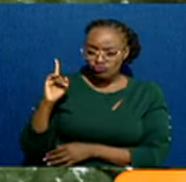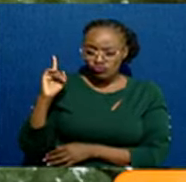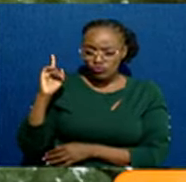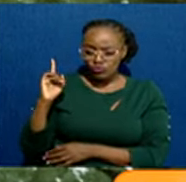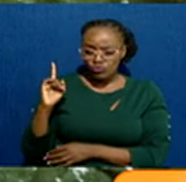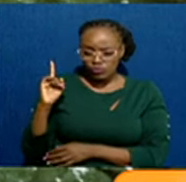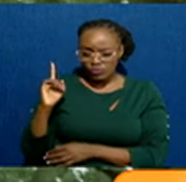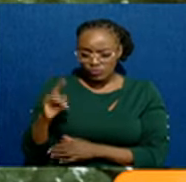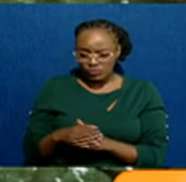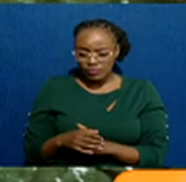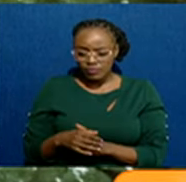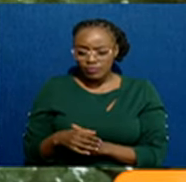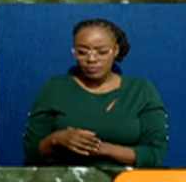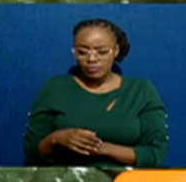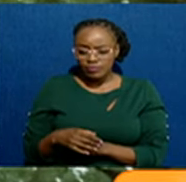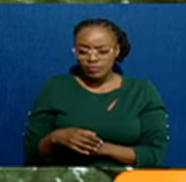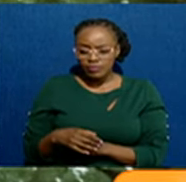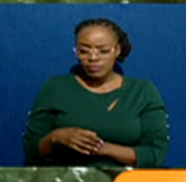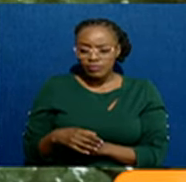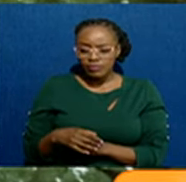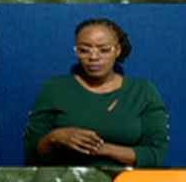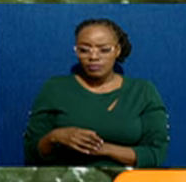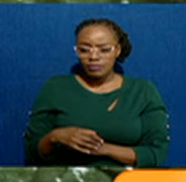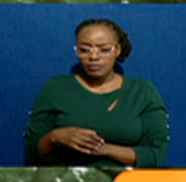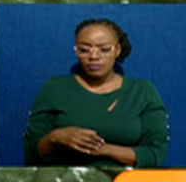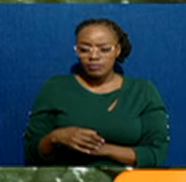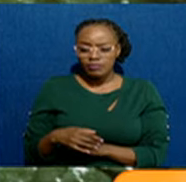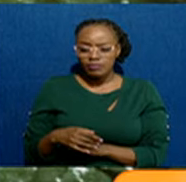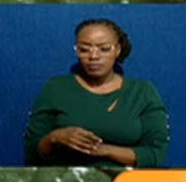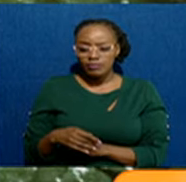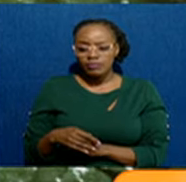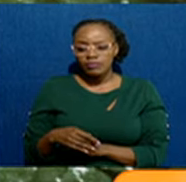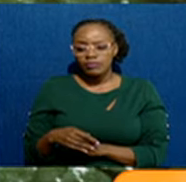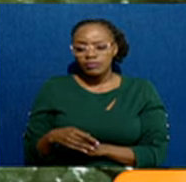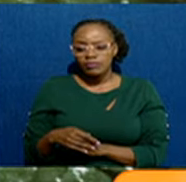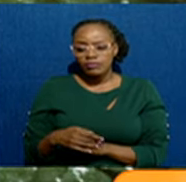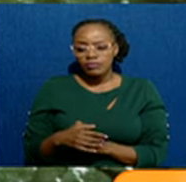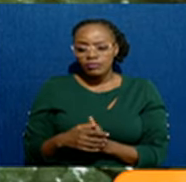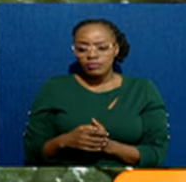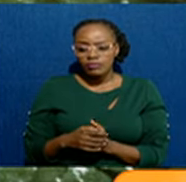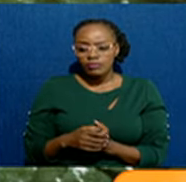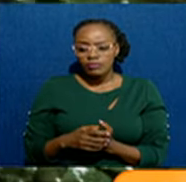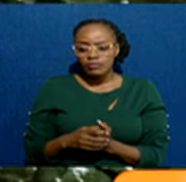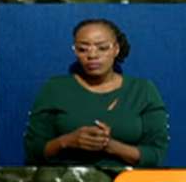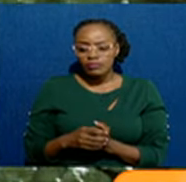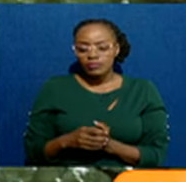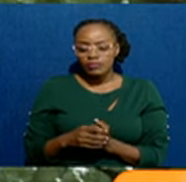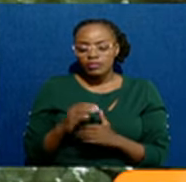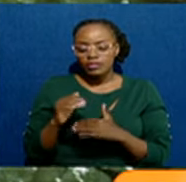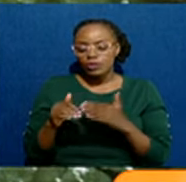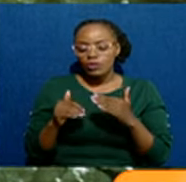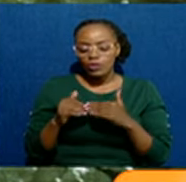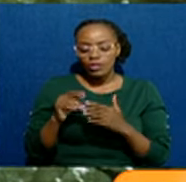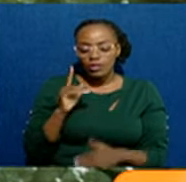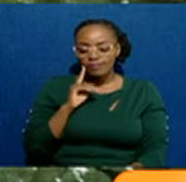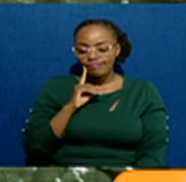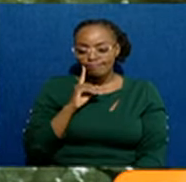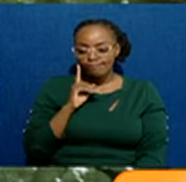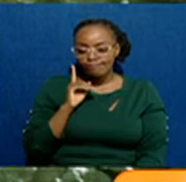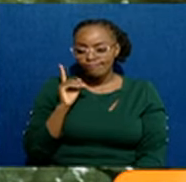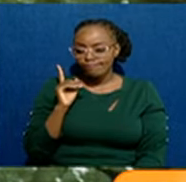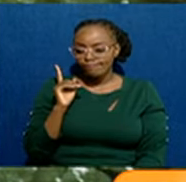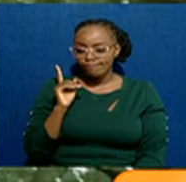Secondary School, Rondinin Primary School, Karimo Primary School, Sesianin Primary